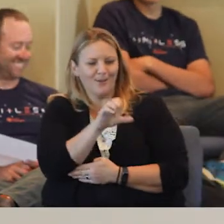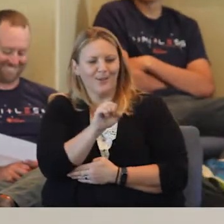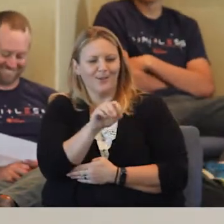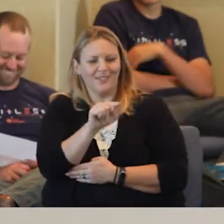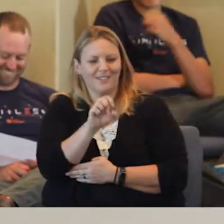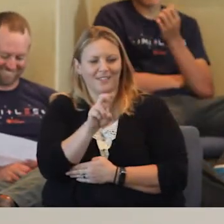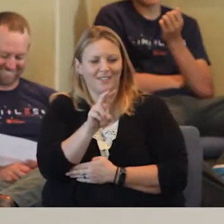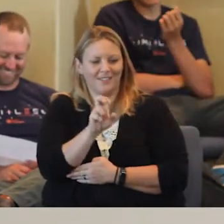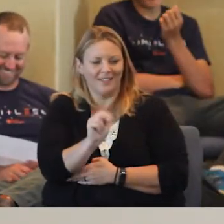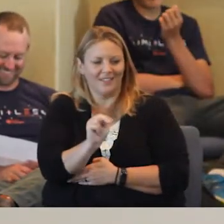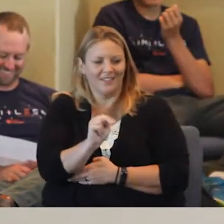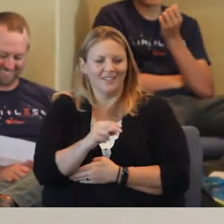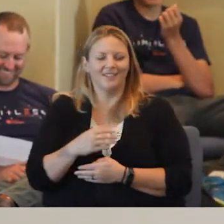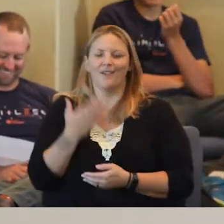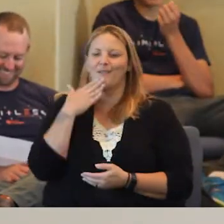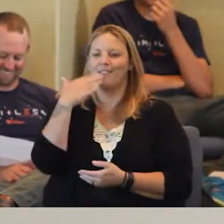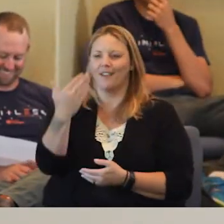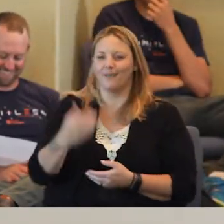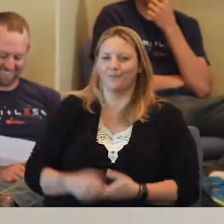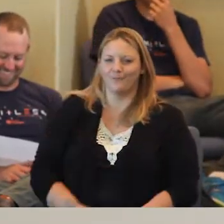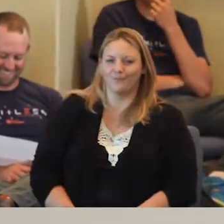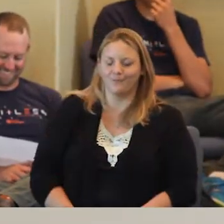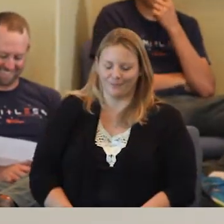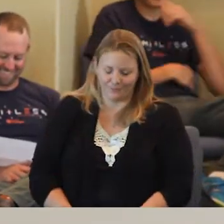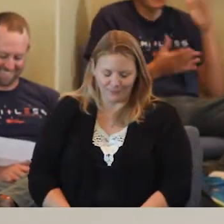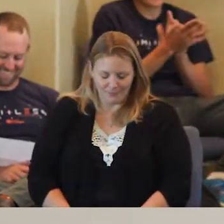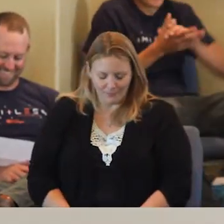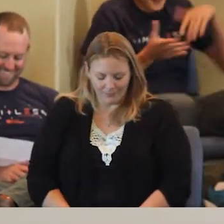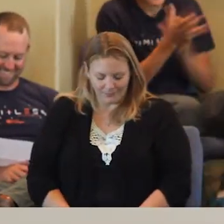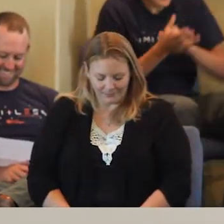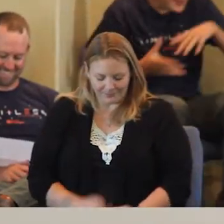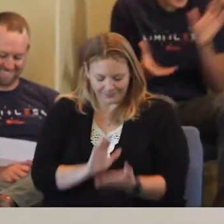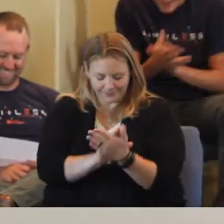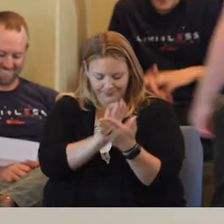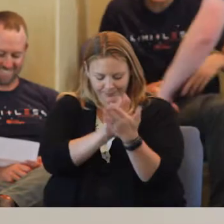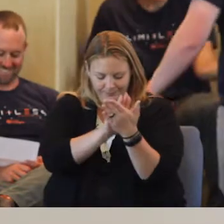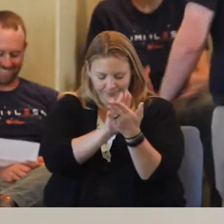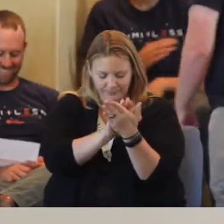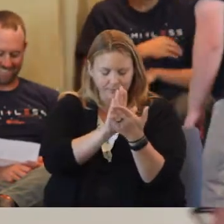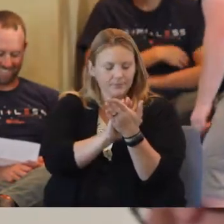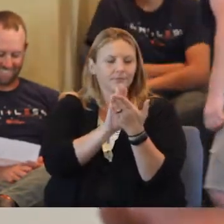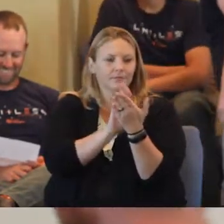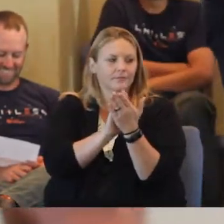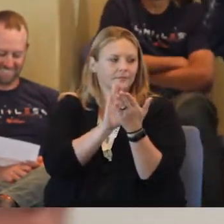Stephen. So there you go. Thank you.